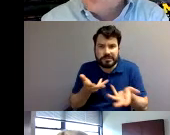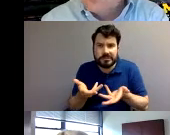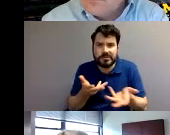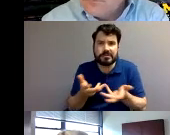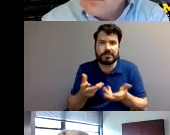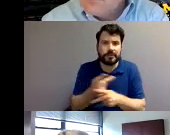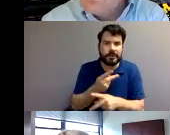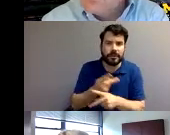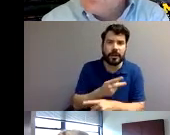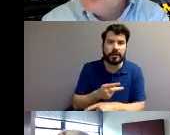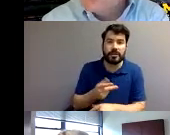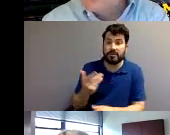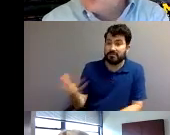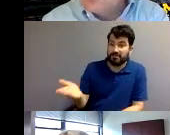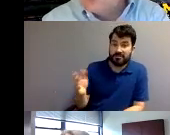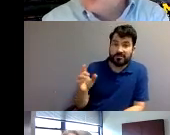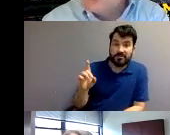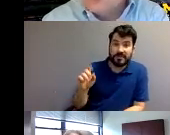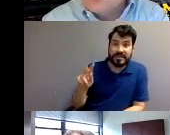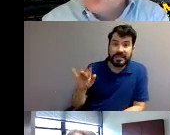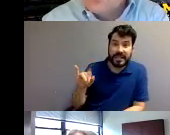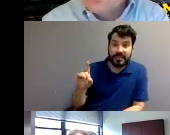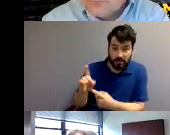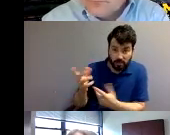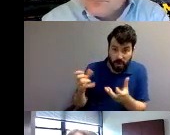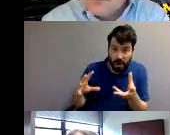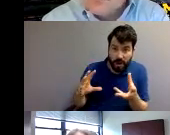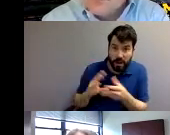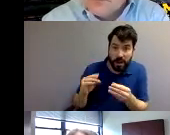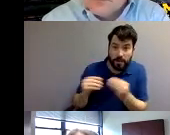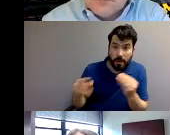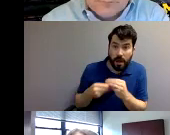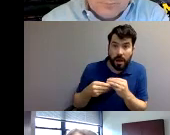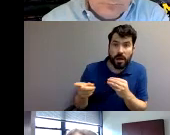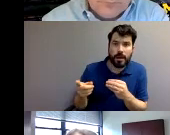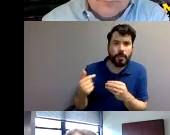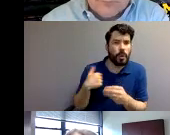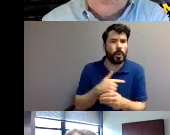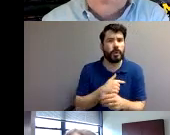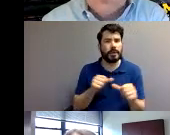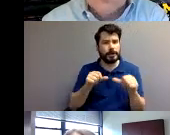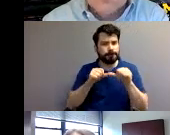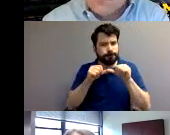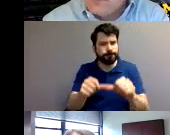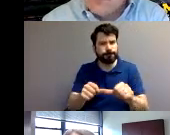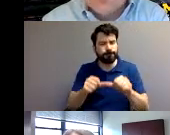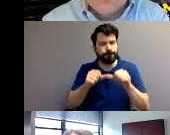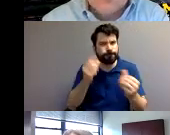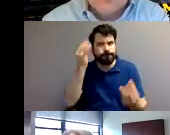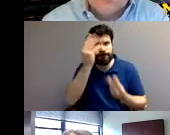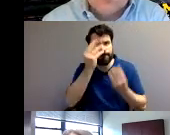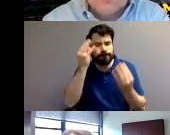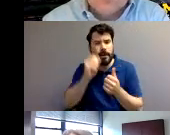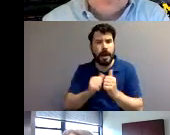if you have anything else that you would like to add, but for sure, there are ways that we can continue to strive to provide excellent